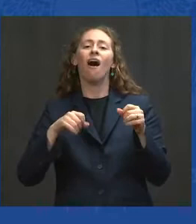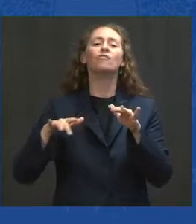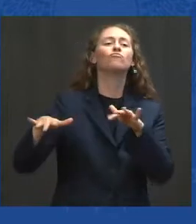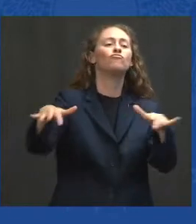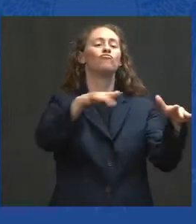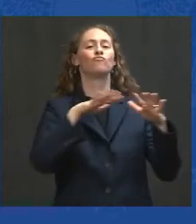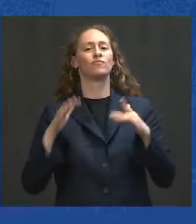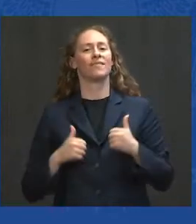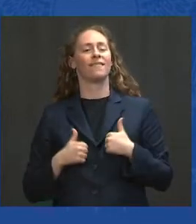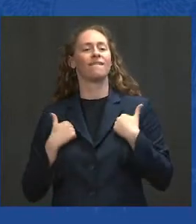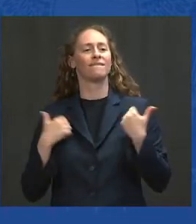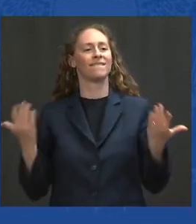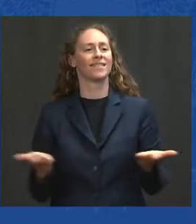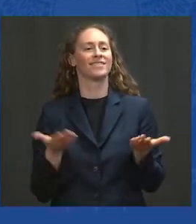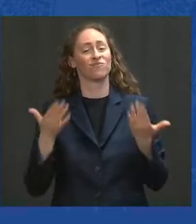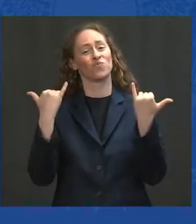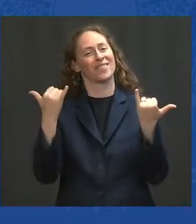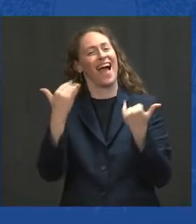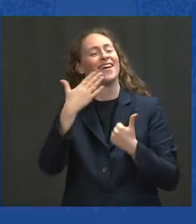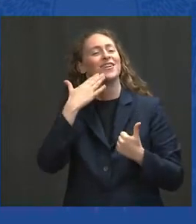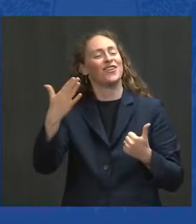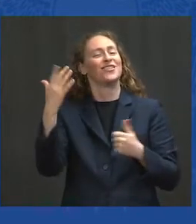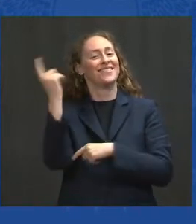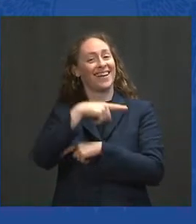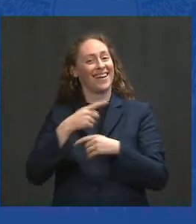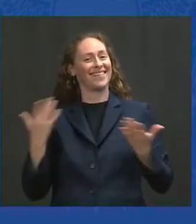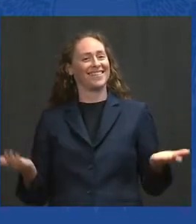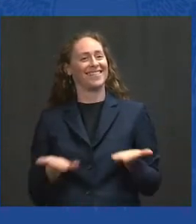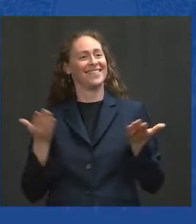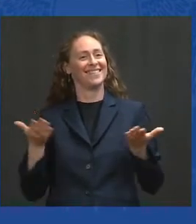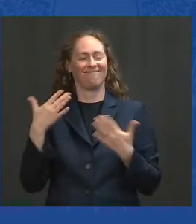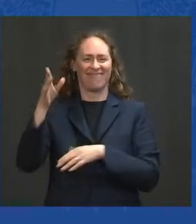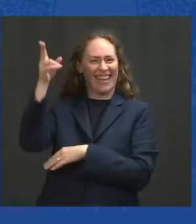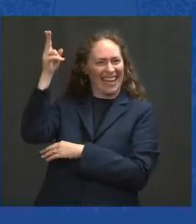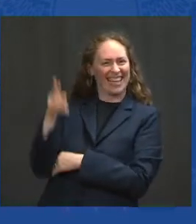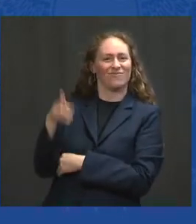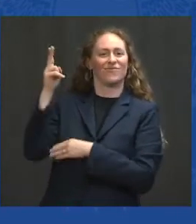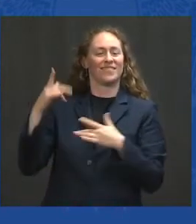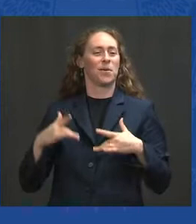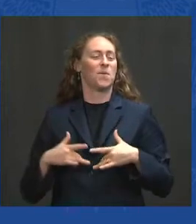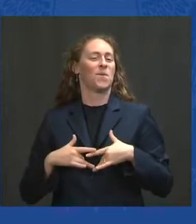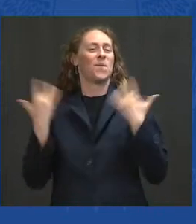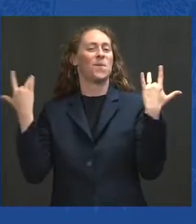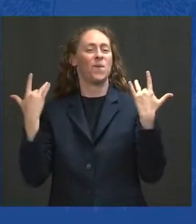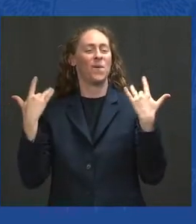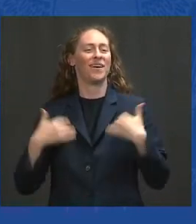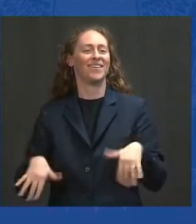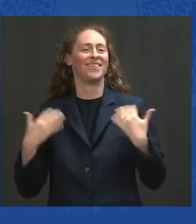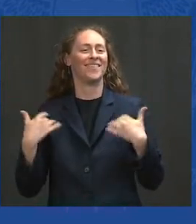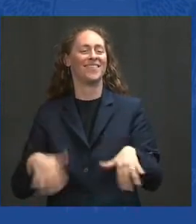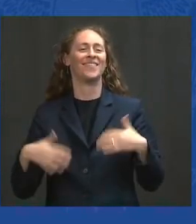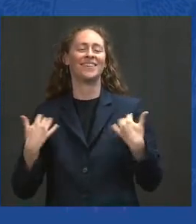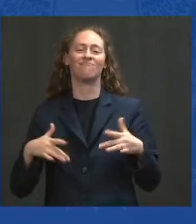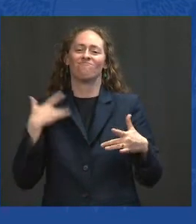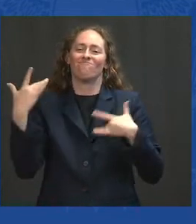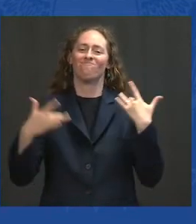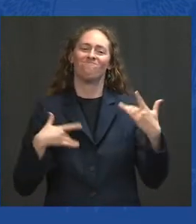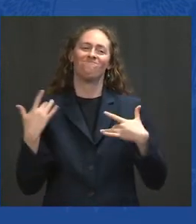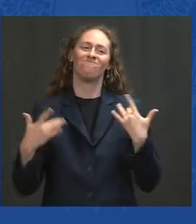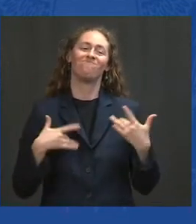is a good day, America. It is a historic day, and we are here today because of the